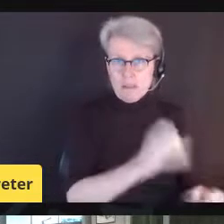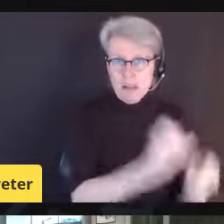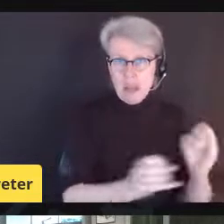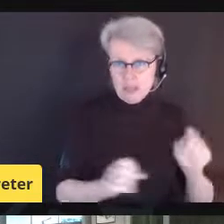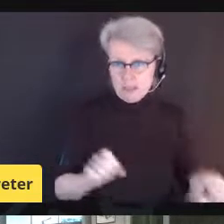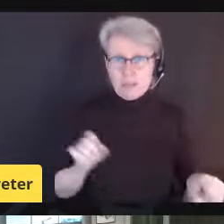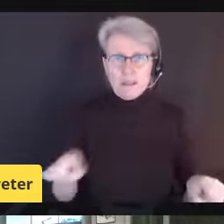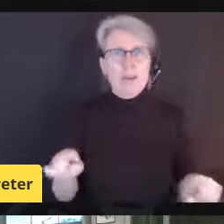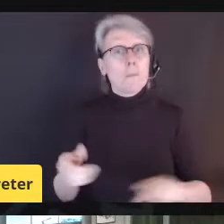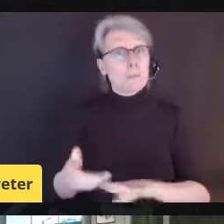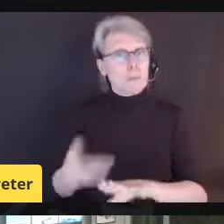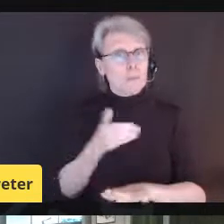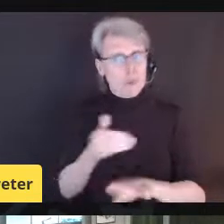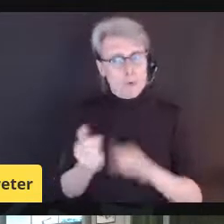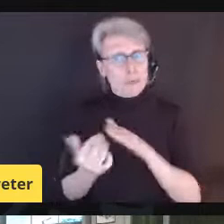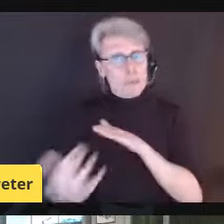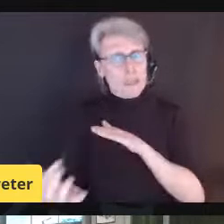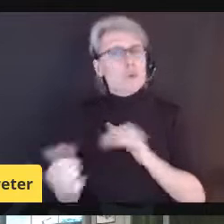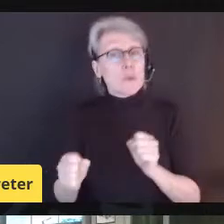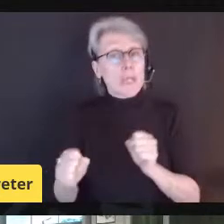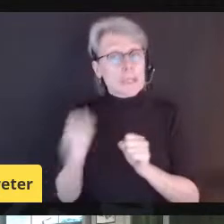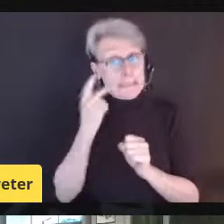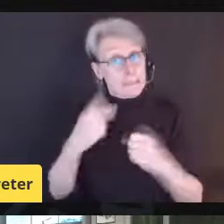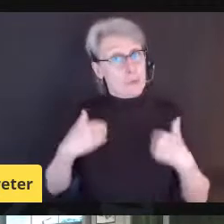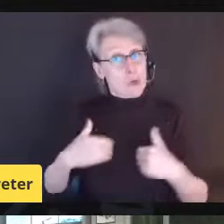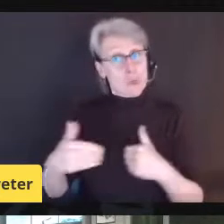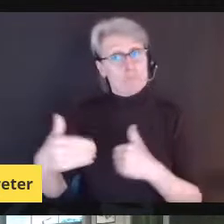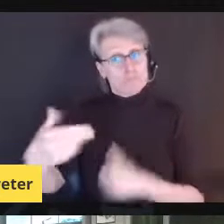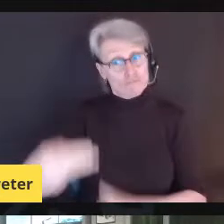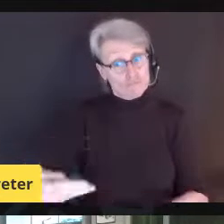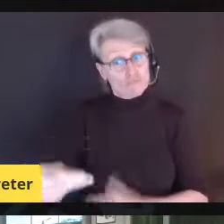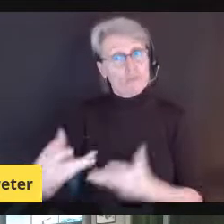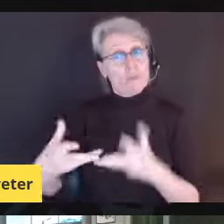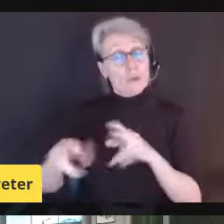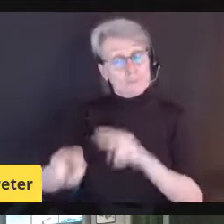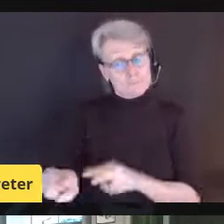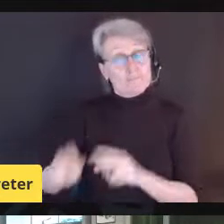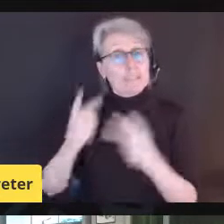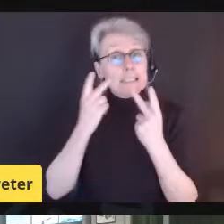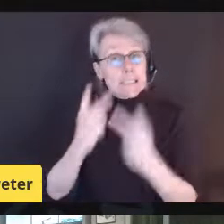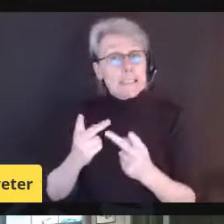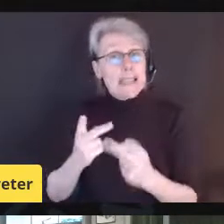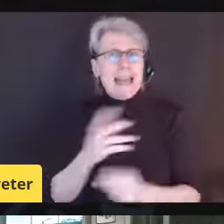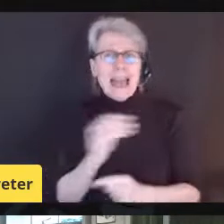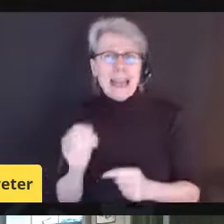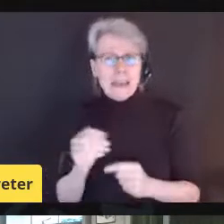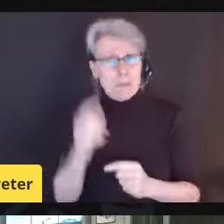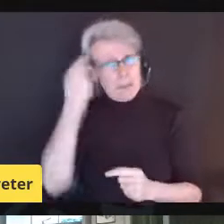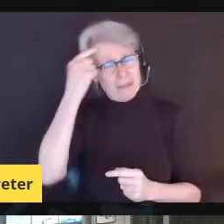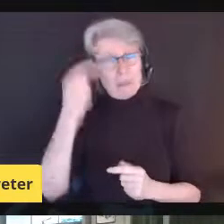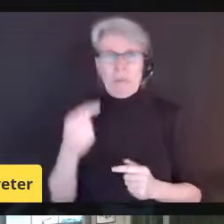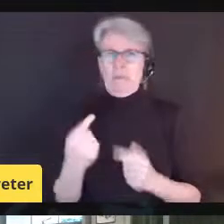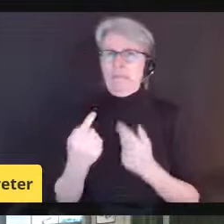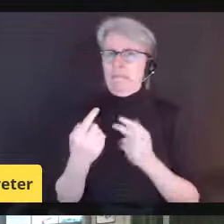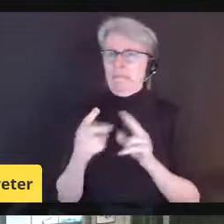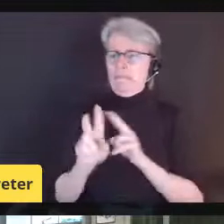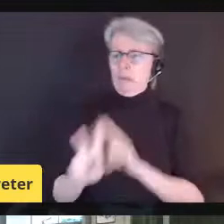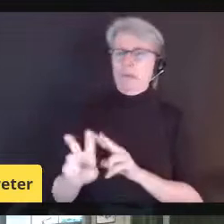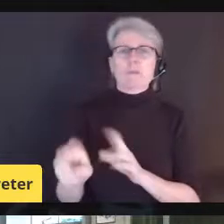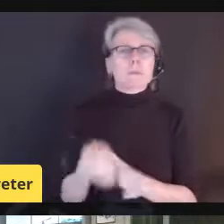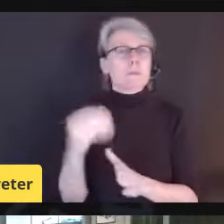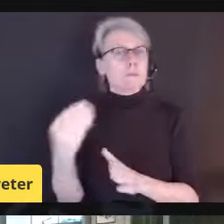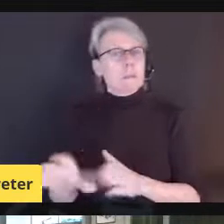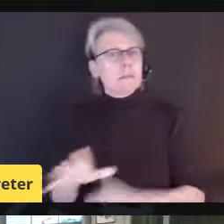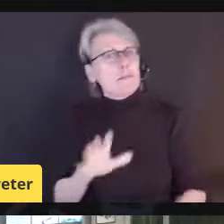can happen. There's also a misconception that funerals are expensive. And I bring that up because,